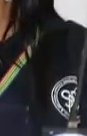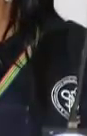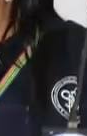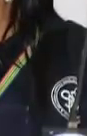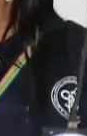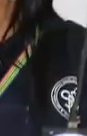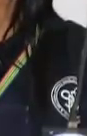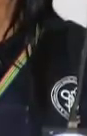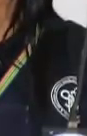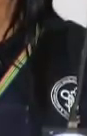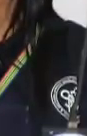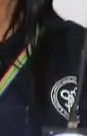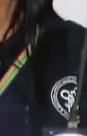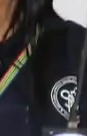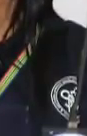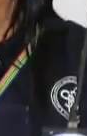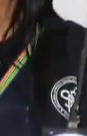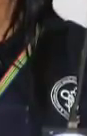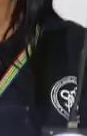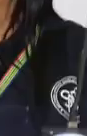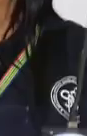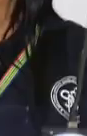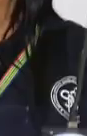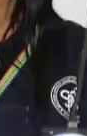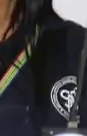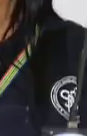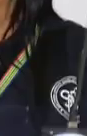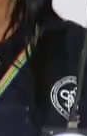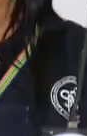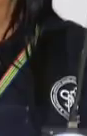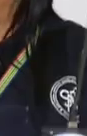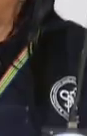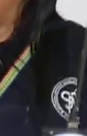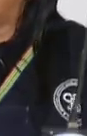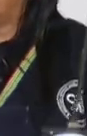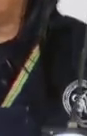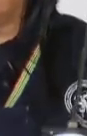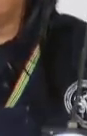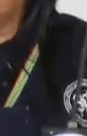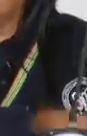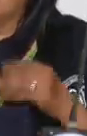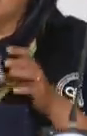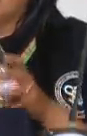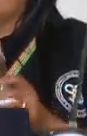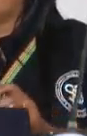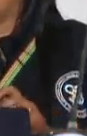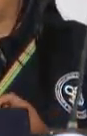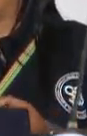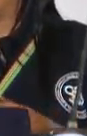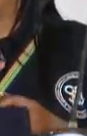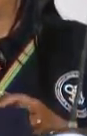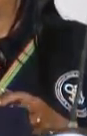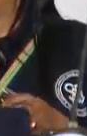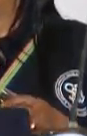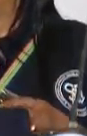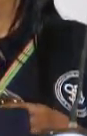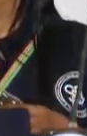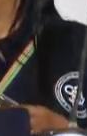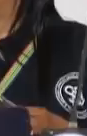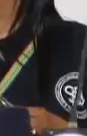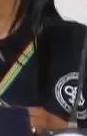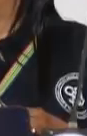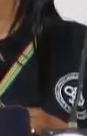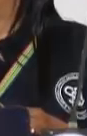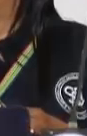They use the fingerprint to vote. We say that. So I think it's not a matter that we should labor